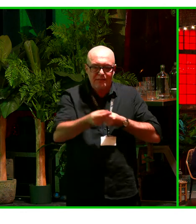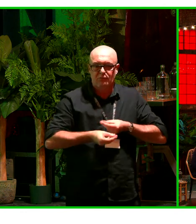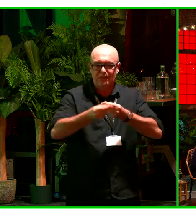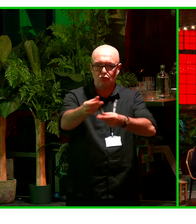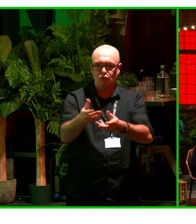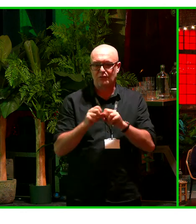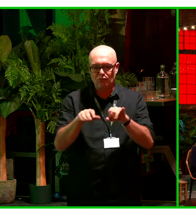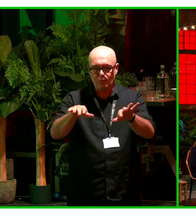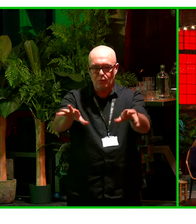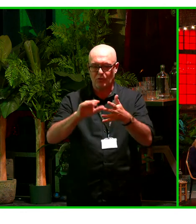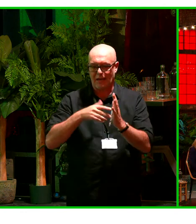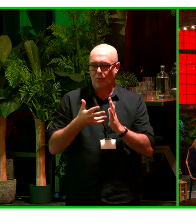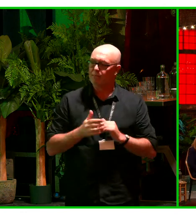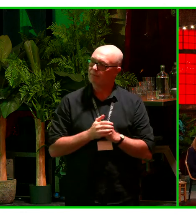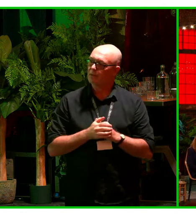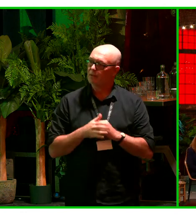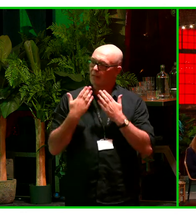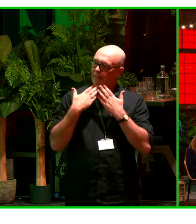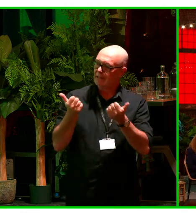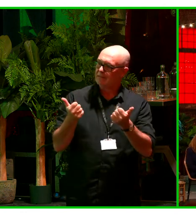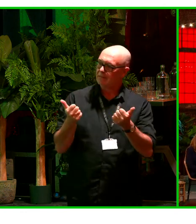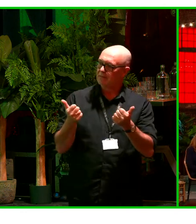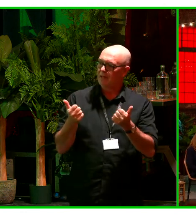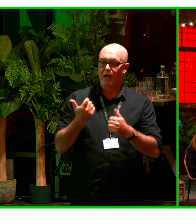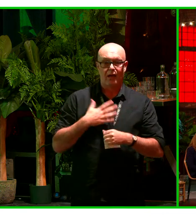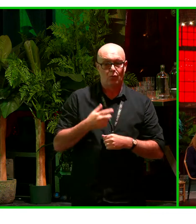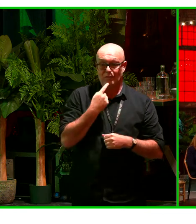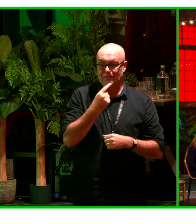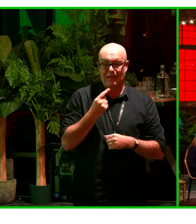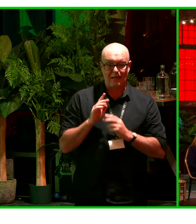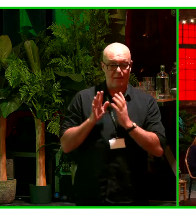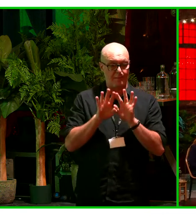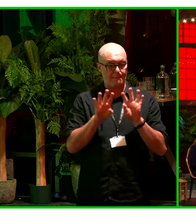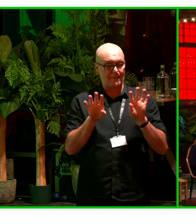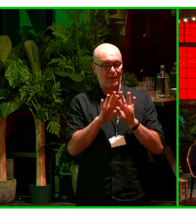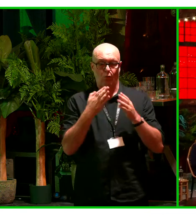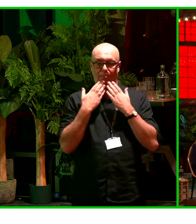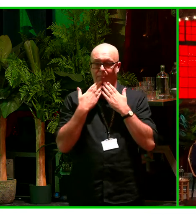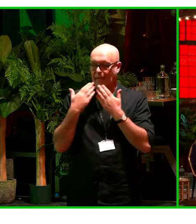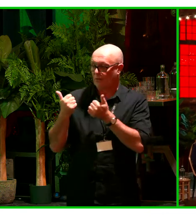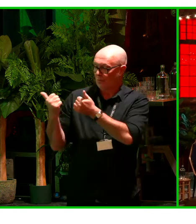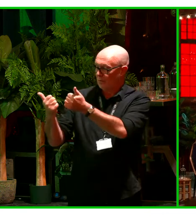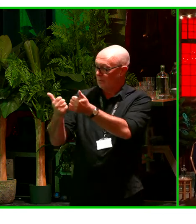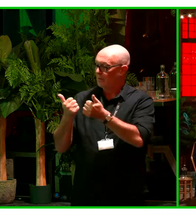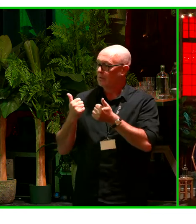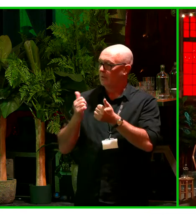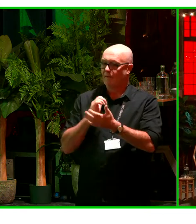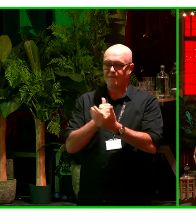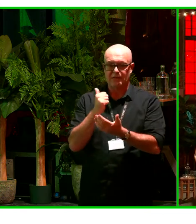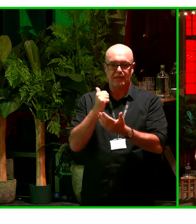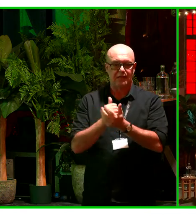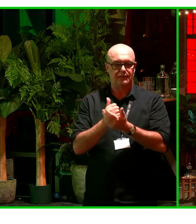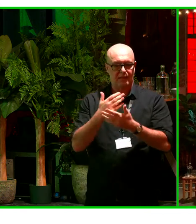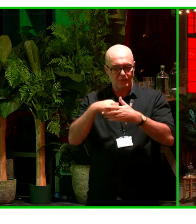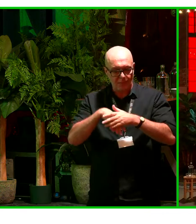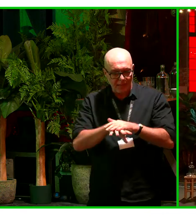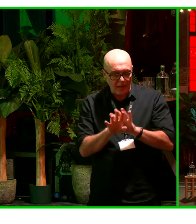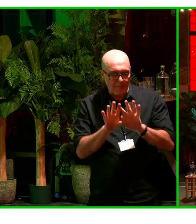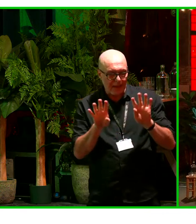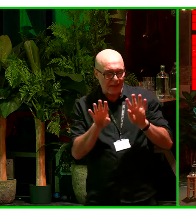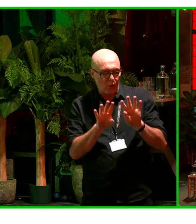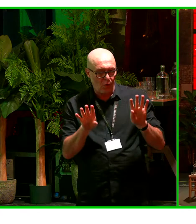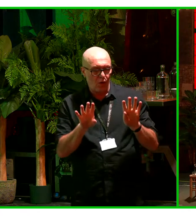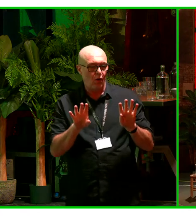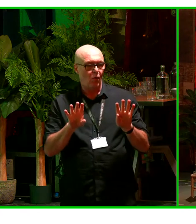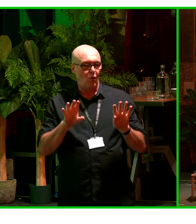Thanks, Andy. And I would just like to say thank you to the panel, because it's great to be on a panel where everyone has already given my